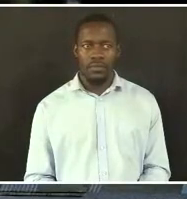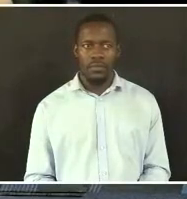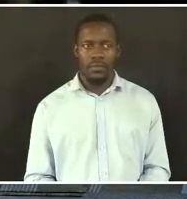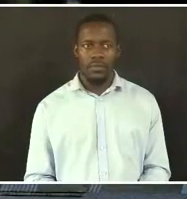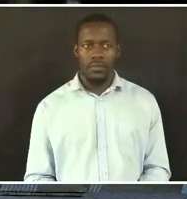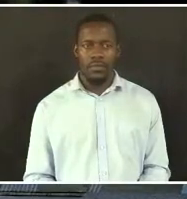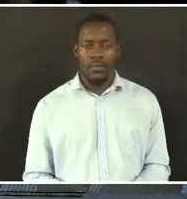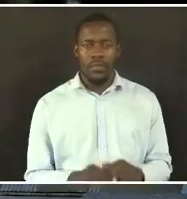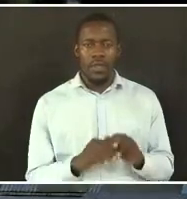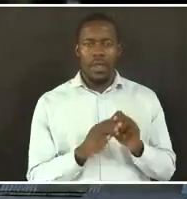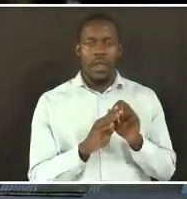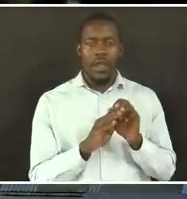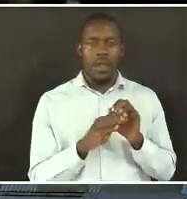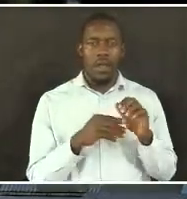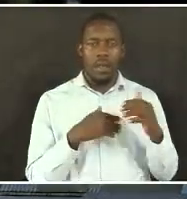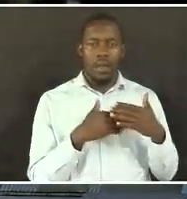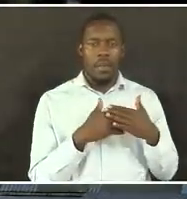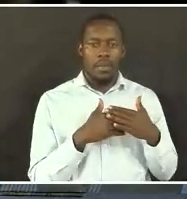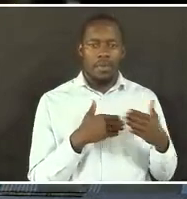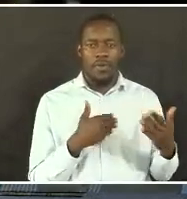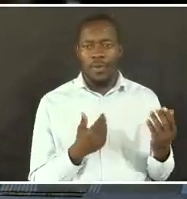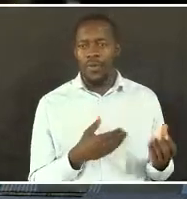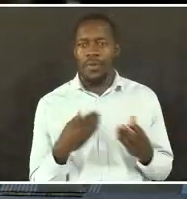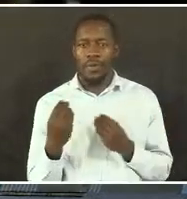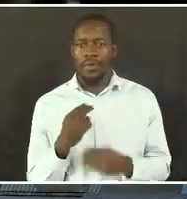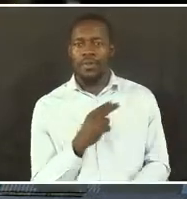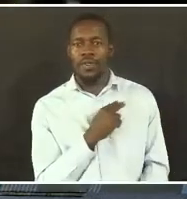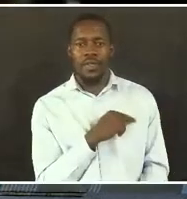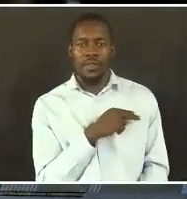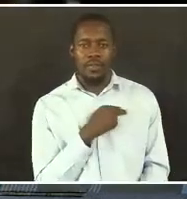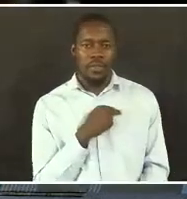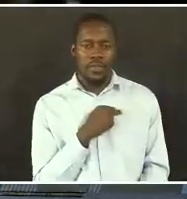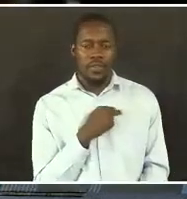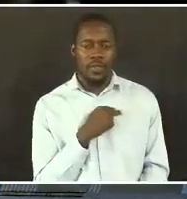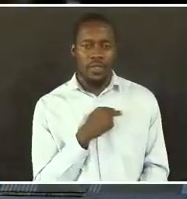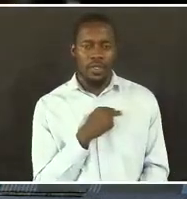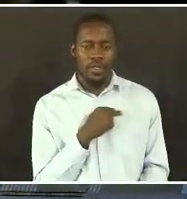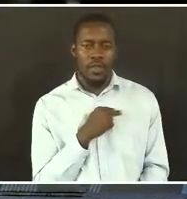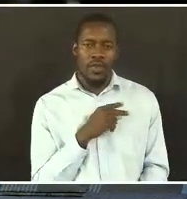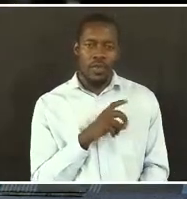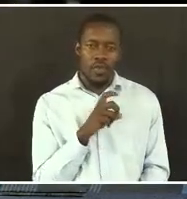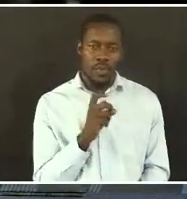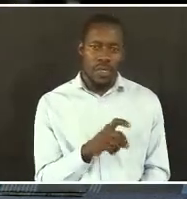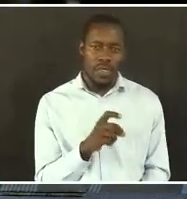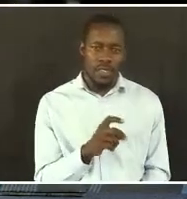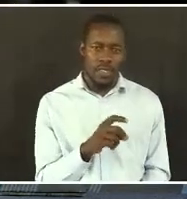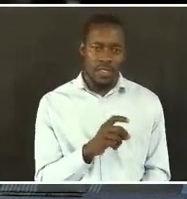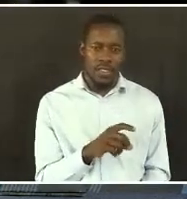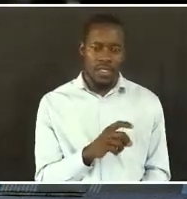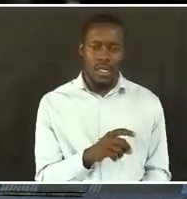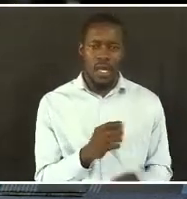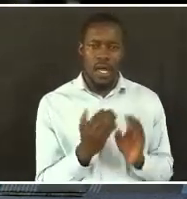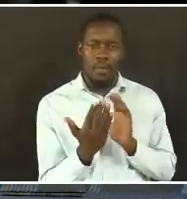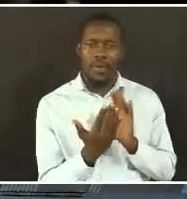he said, you don't go to the hospital and start preaching to someone who is naked, someone who is